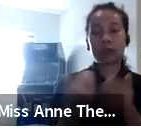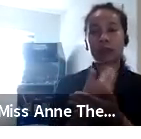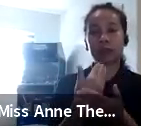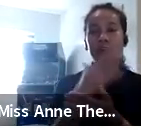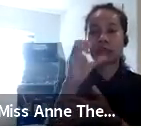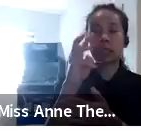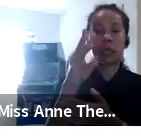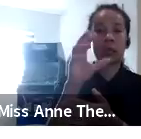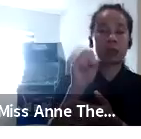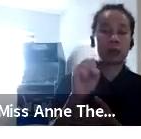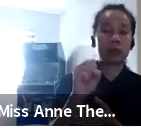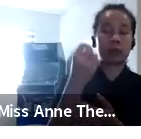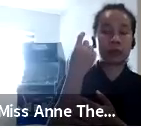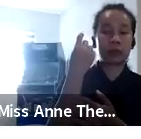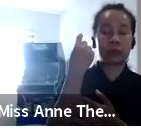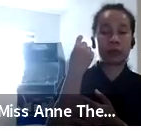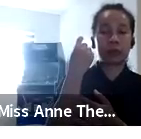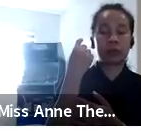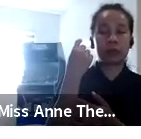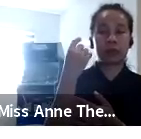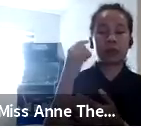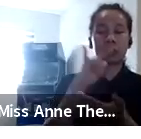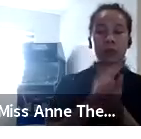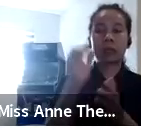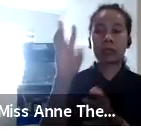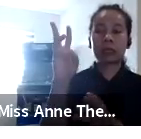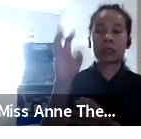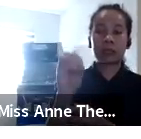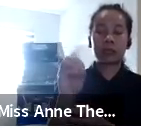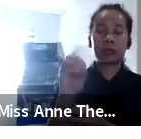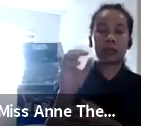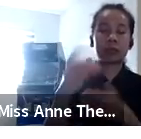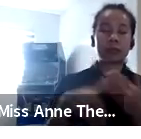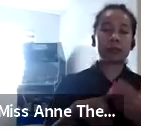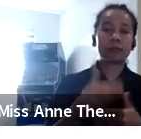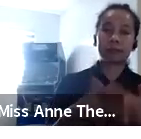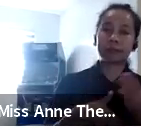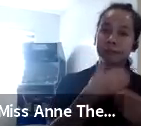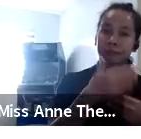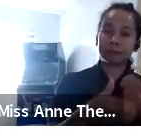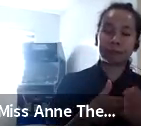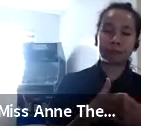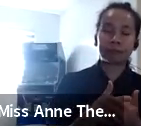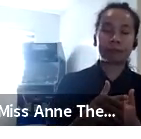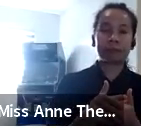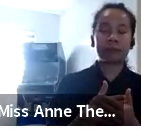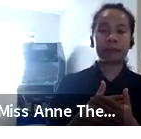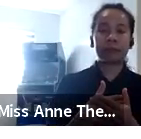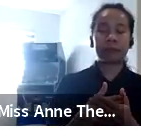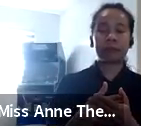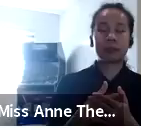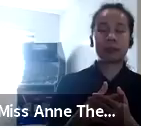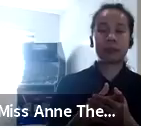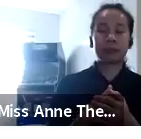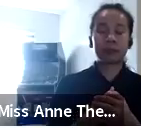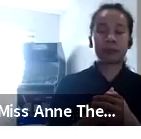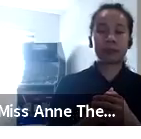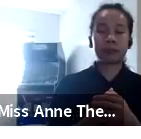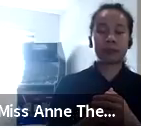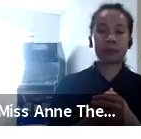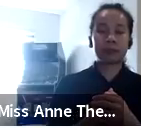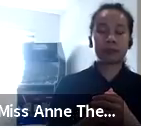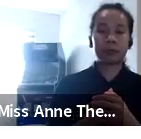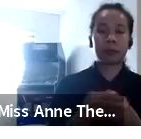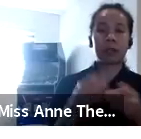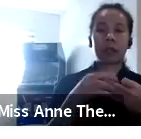the Commission, that's CMO 62 series of 2016 and CMO number 4 series of 2020, or the